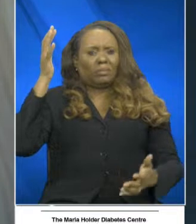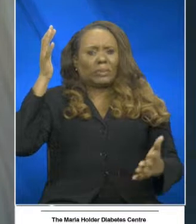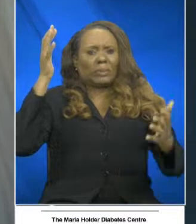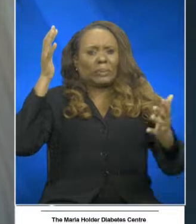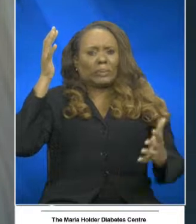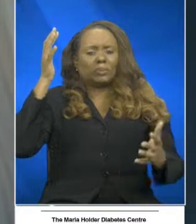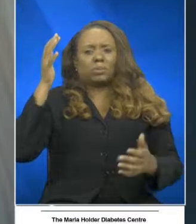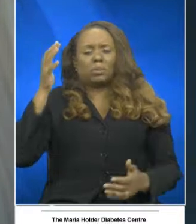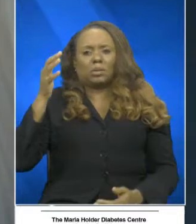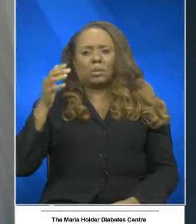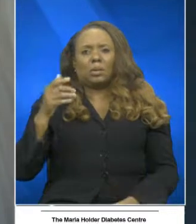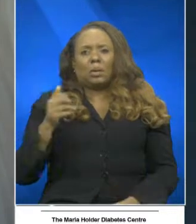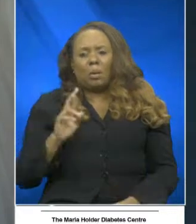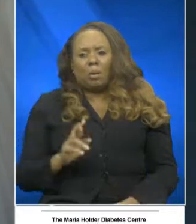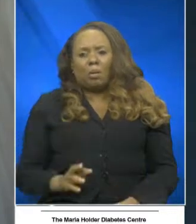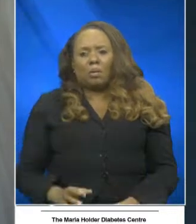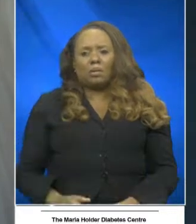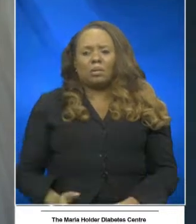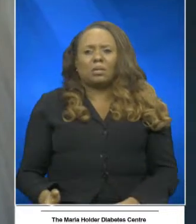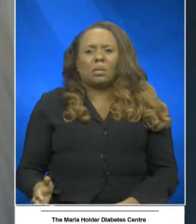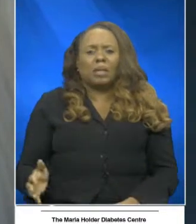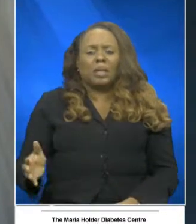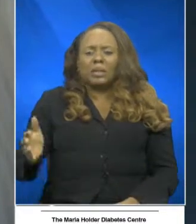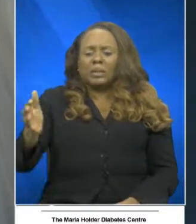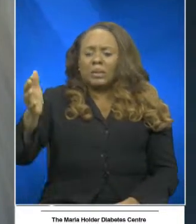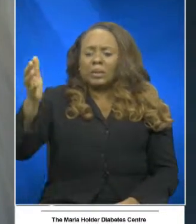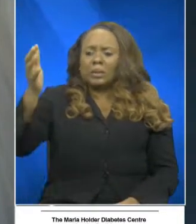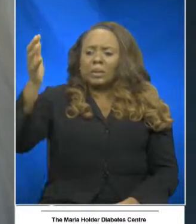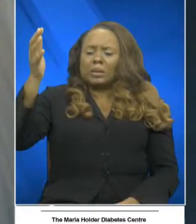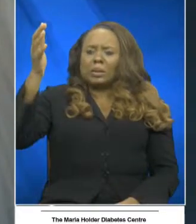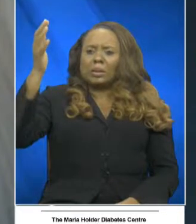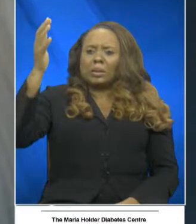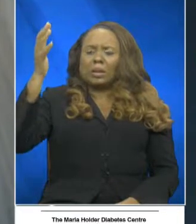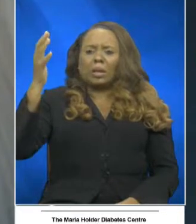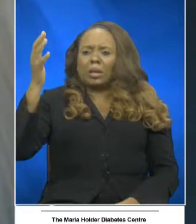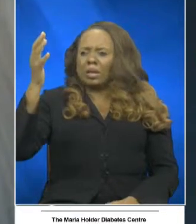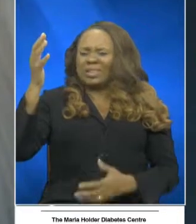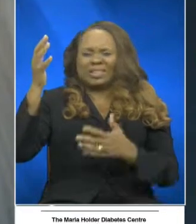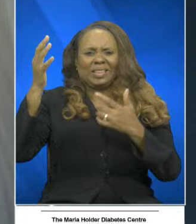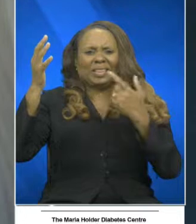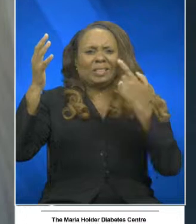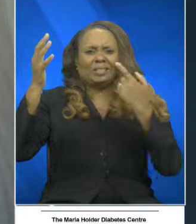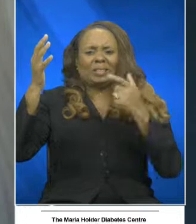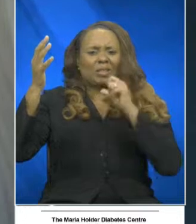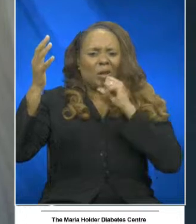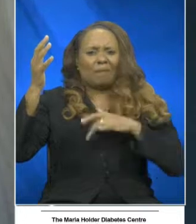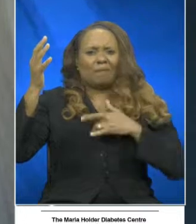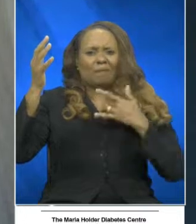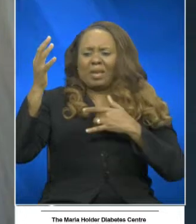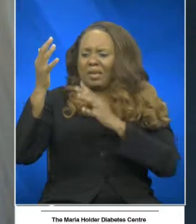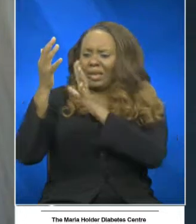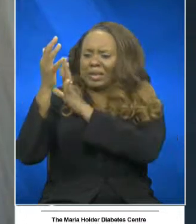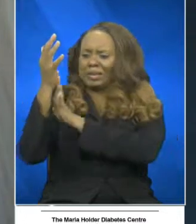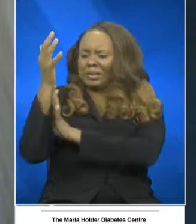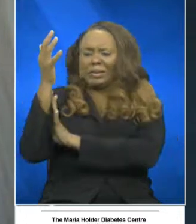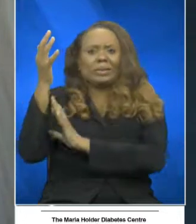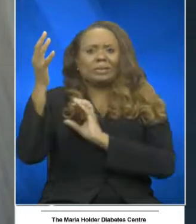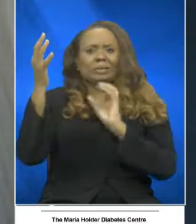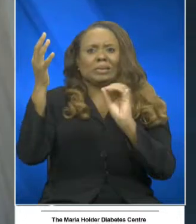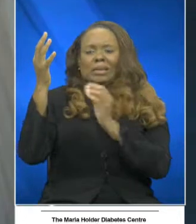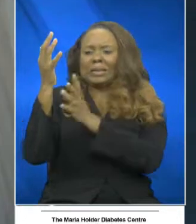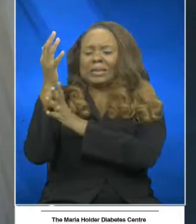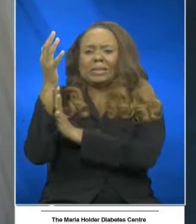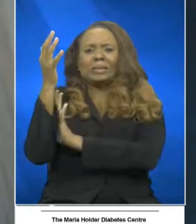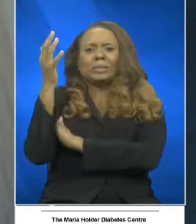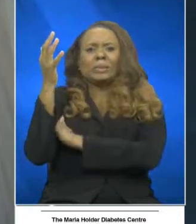raise the arm and they complain again that one arm feels numb or funny versus the other one, then again,